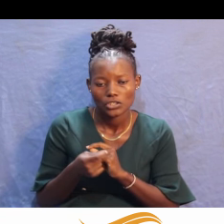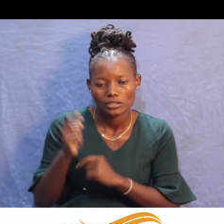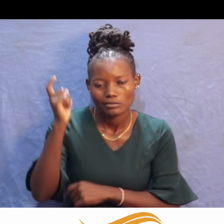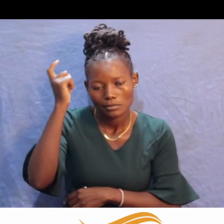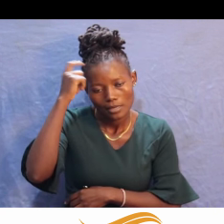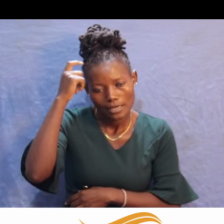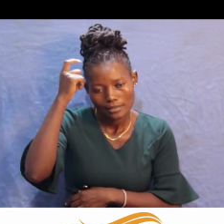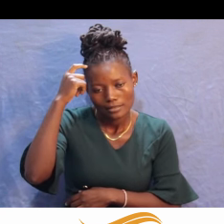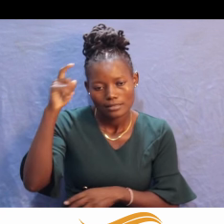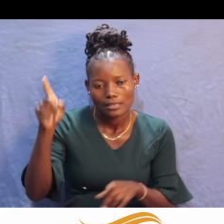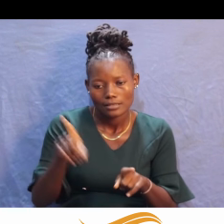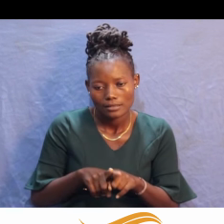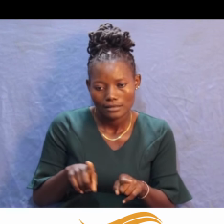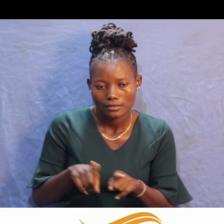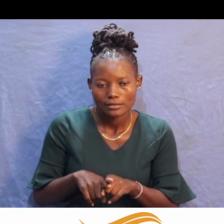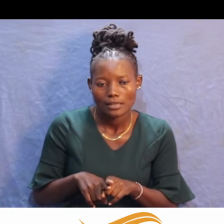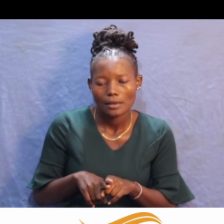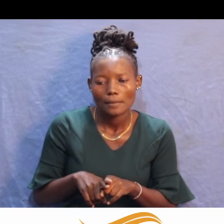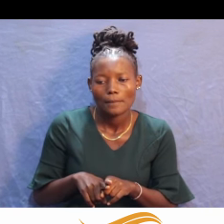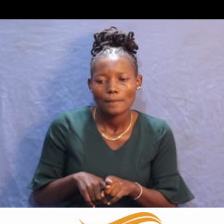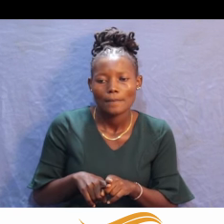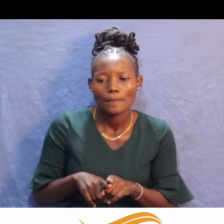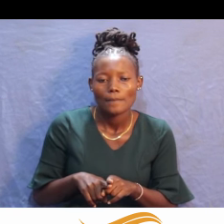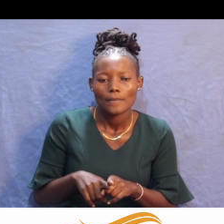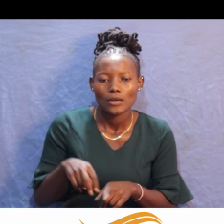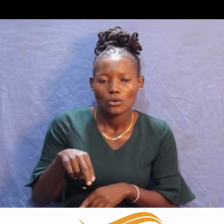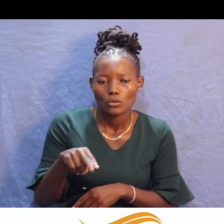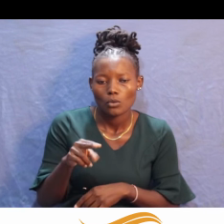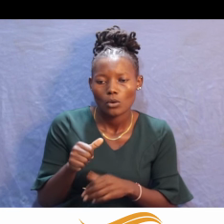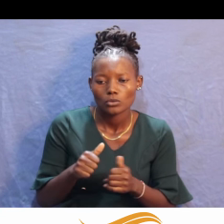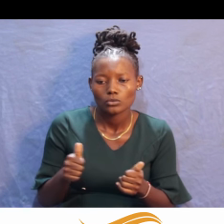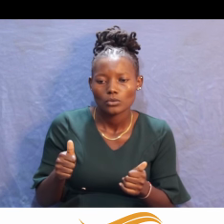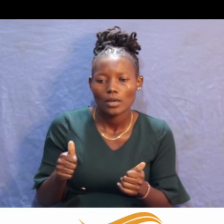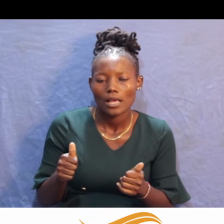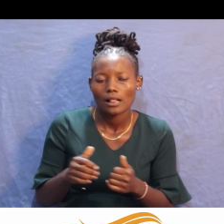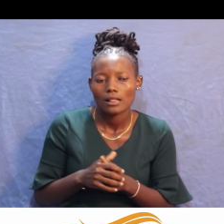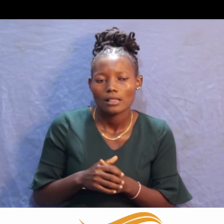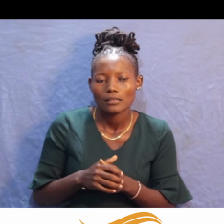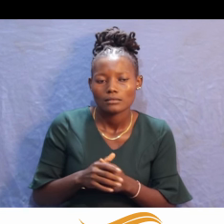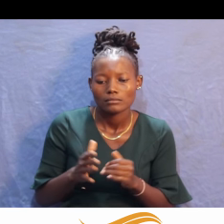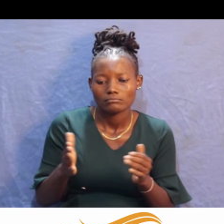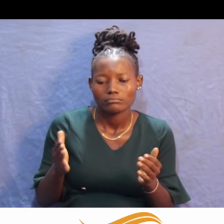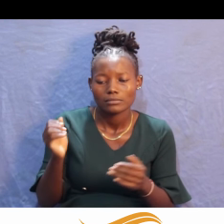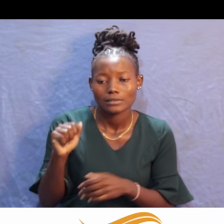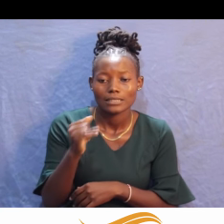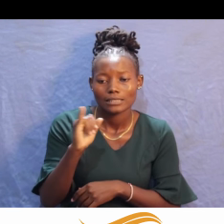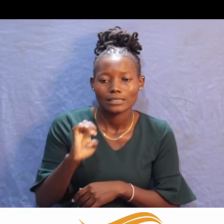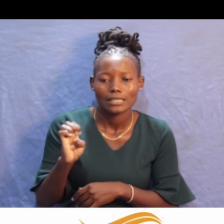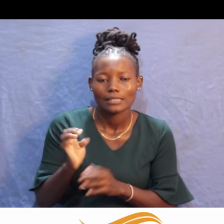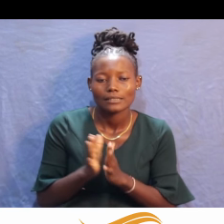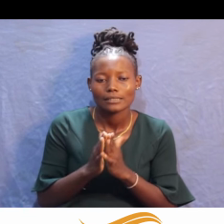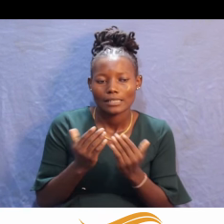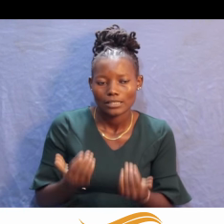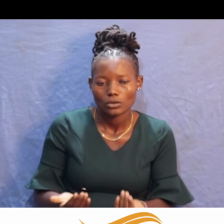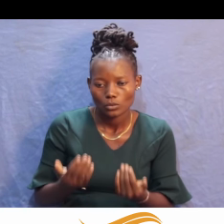mindset, he got coached, he worked out properly and gained, for his size and weight, in